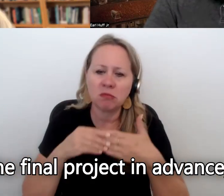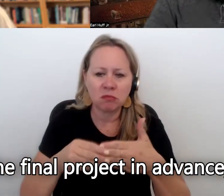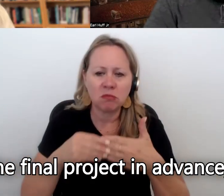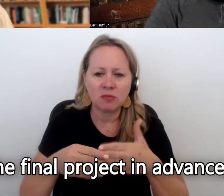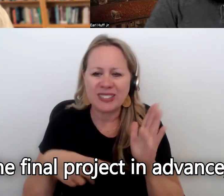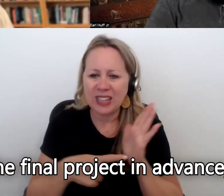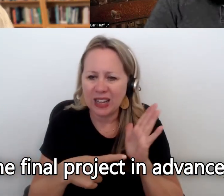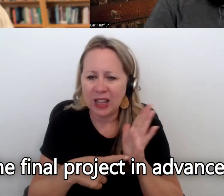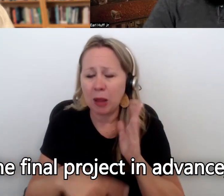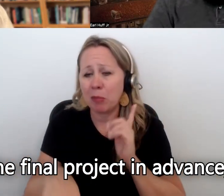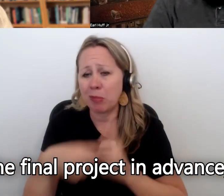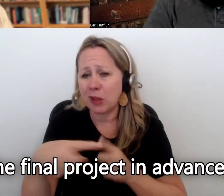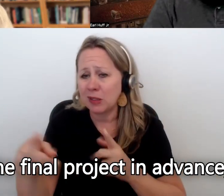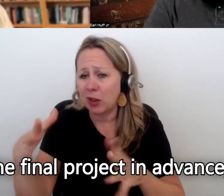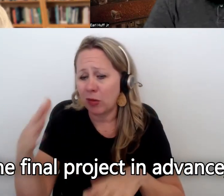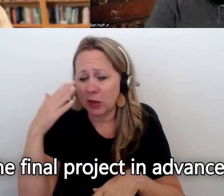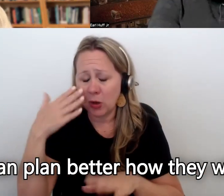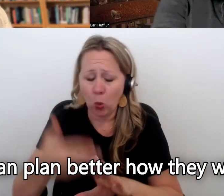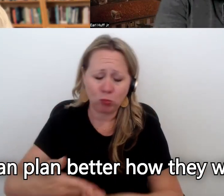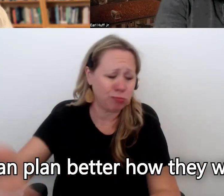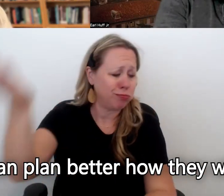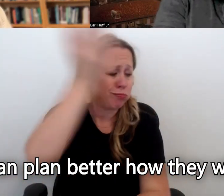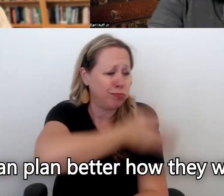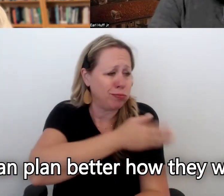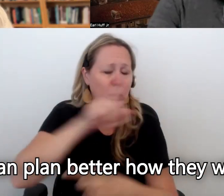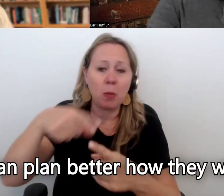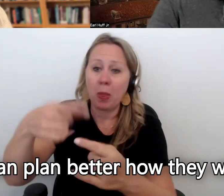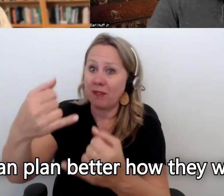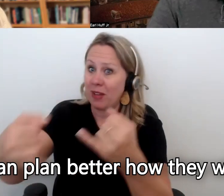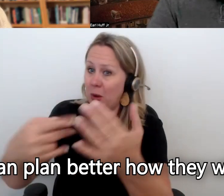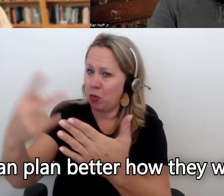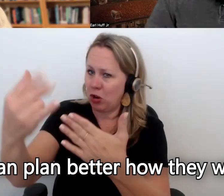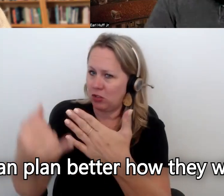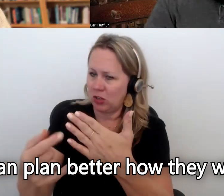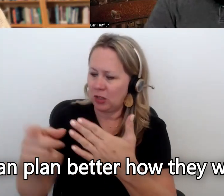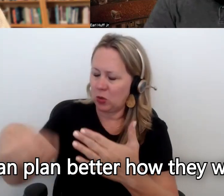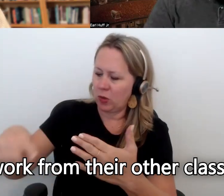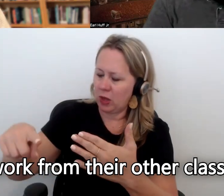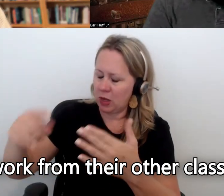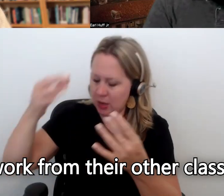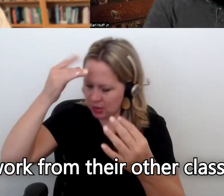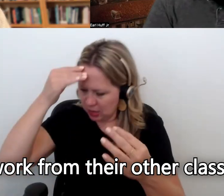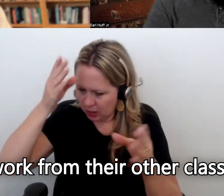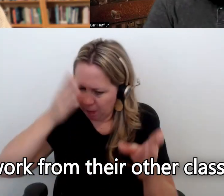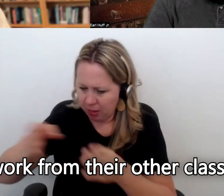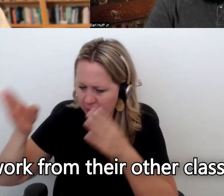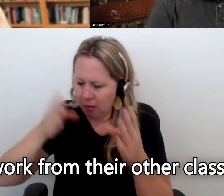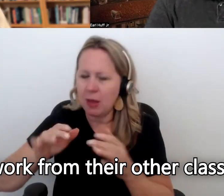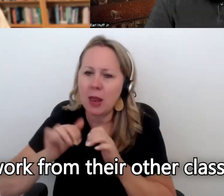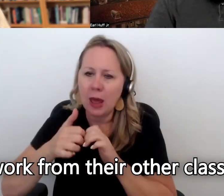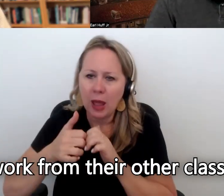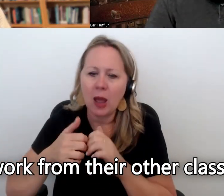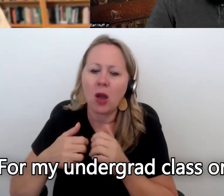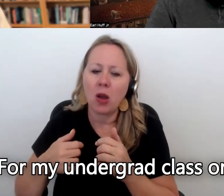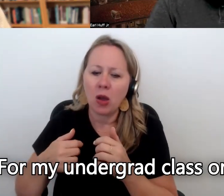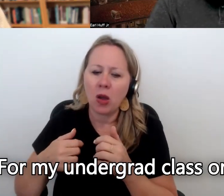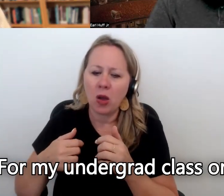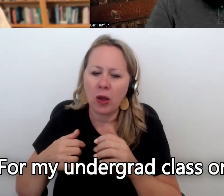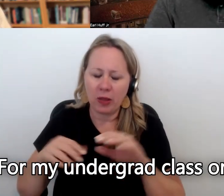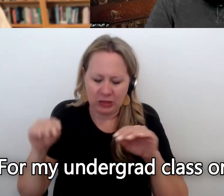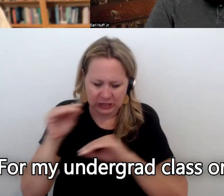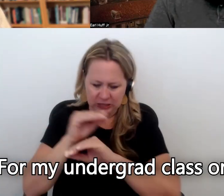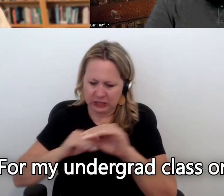about the final project in advance so they can plan better how they will do the other work from their other classes as